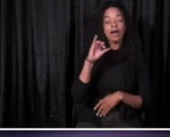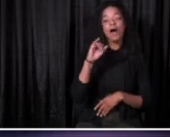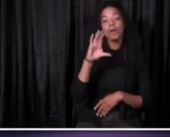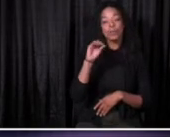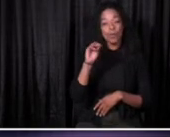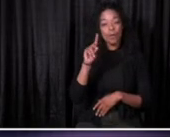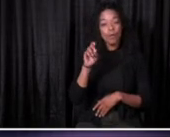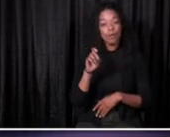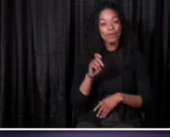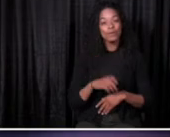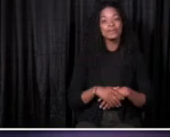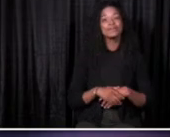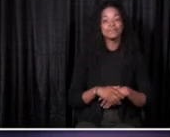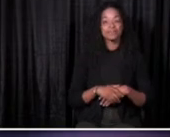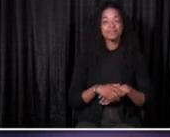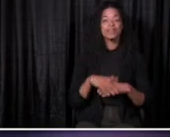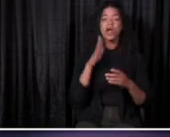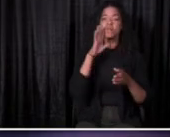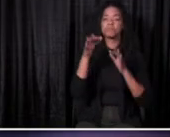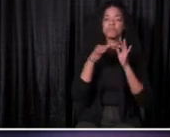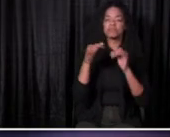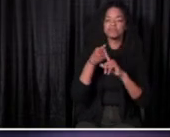People are asking me lately